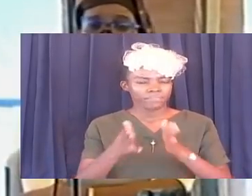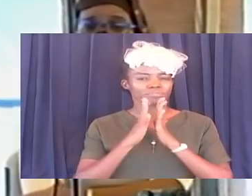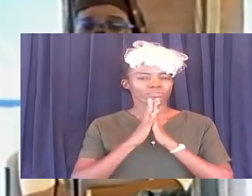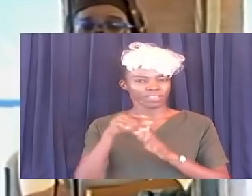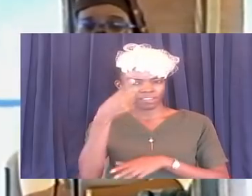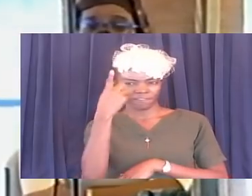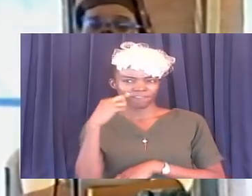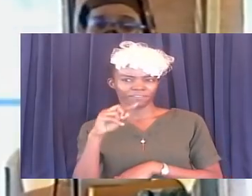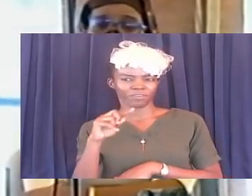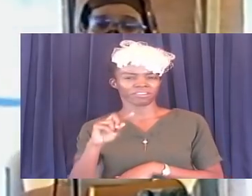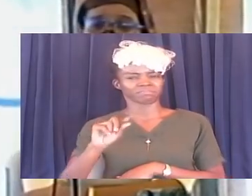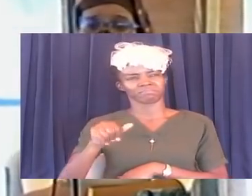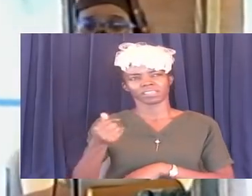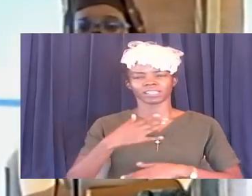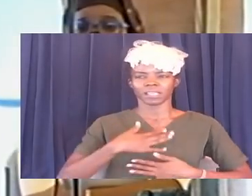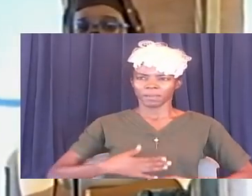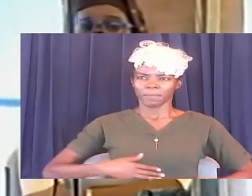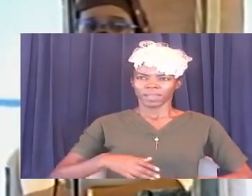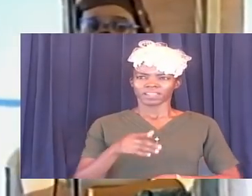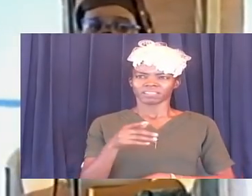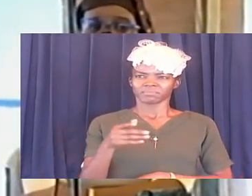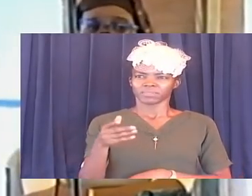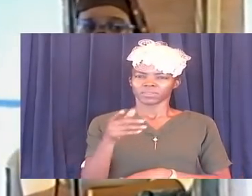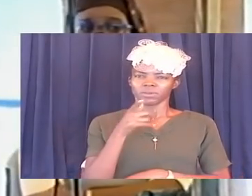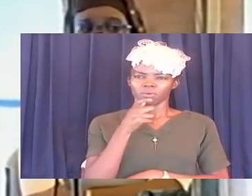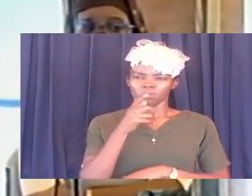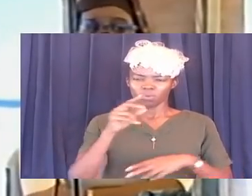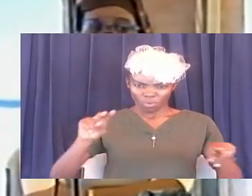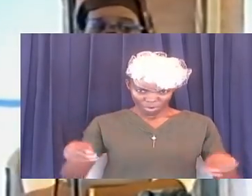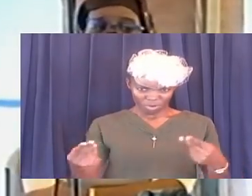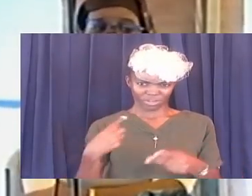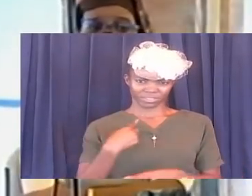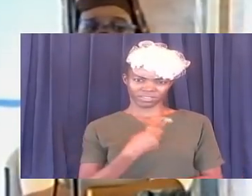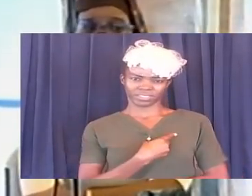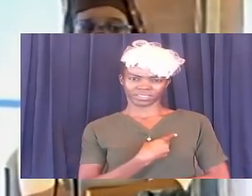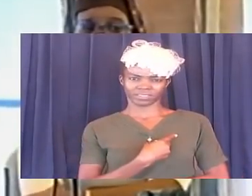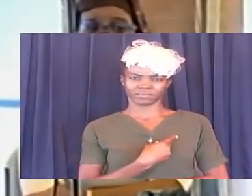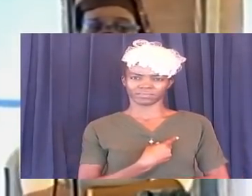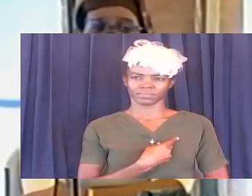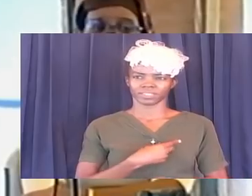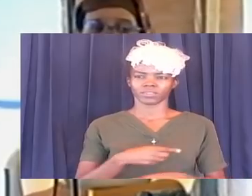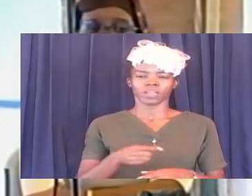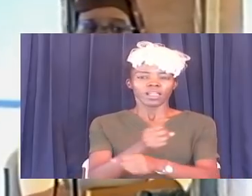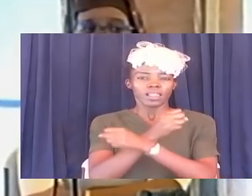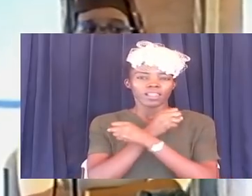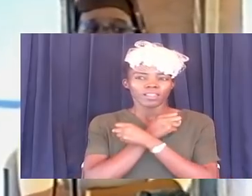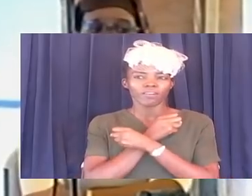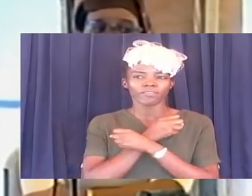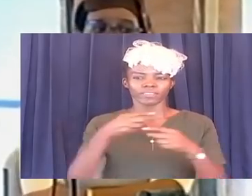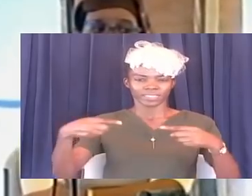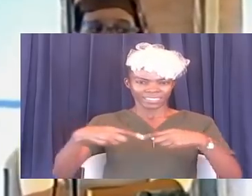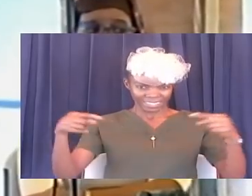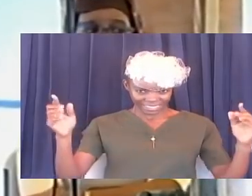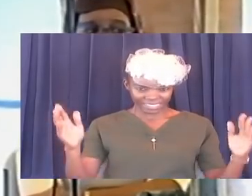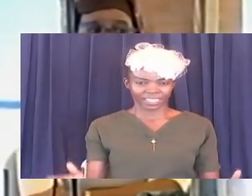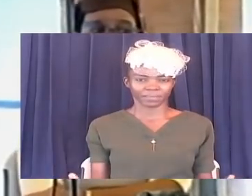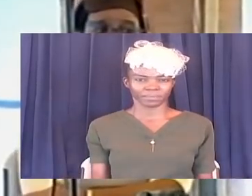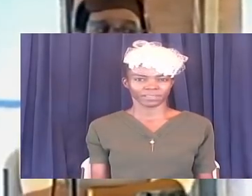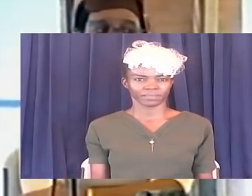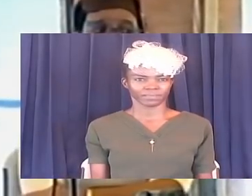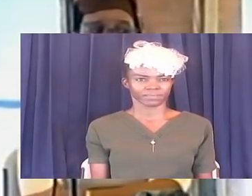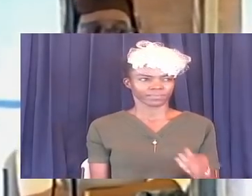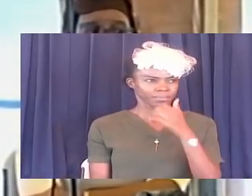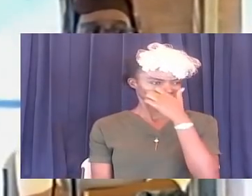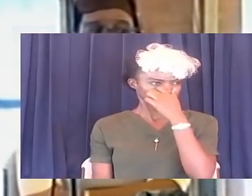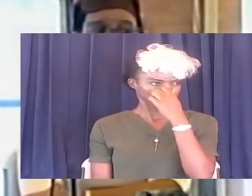us. It goes and tells us to love our enemies. And at this point, the Lord Jesus was